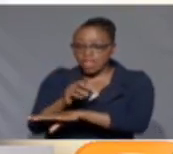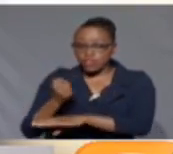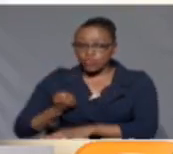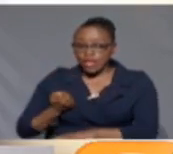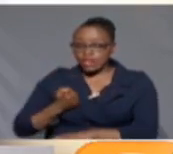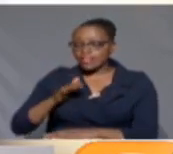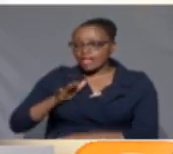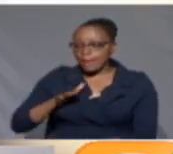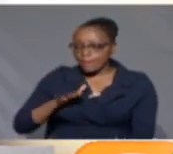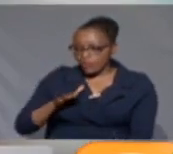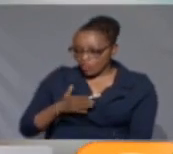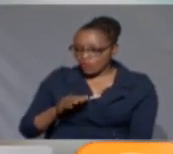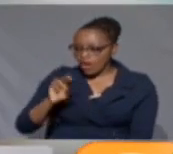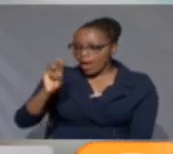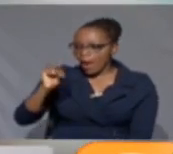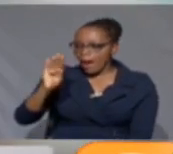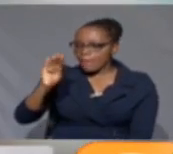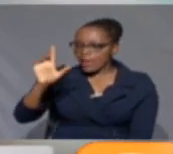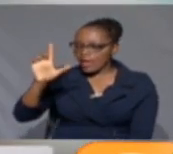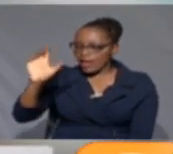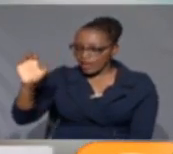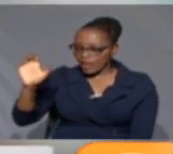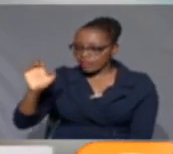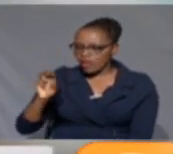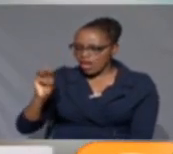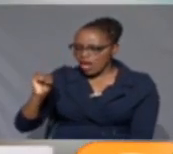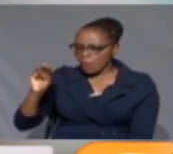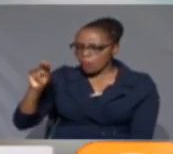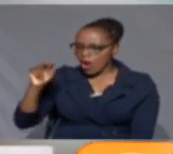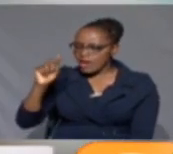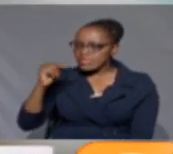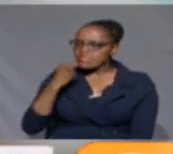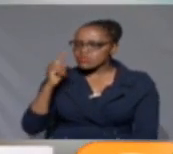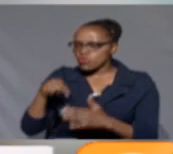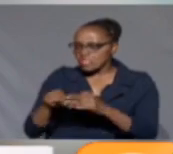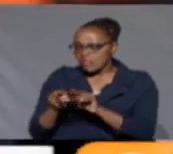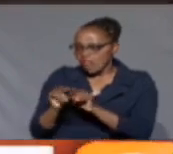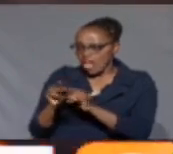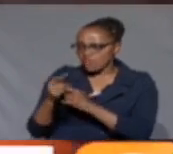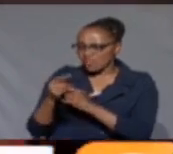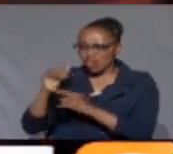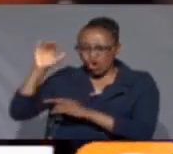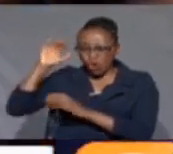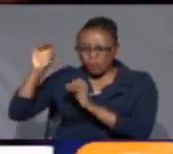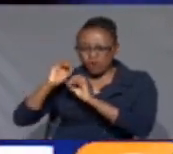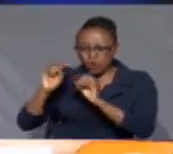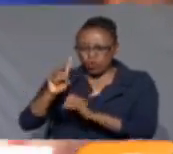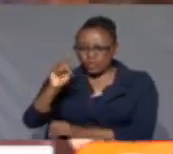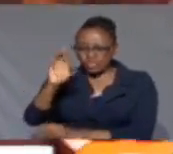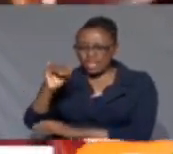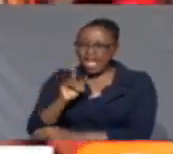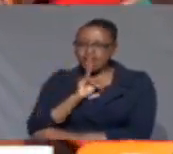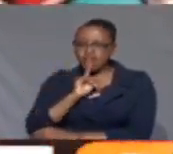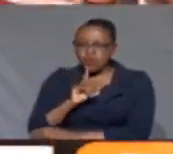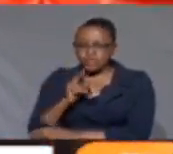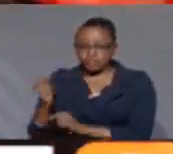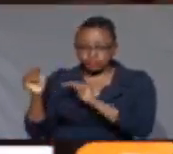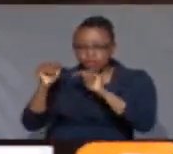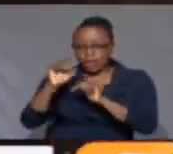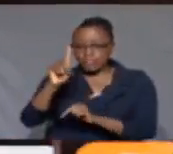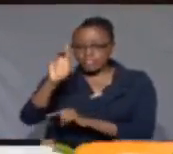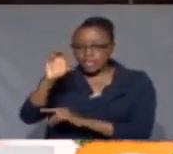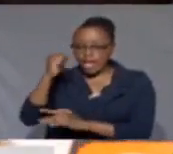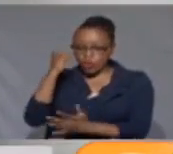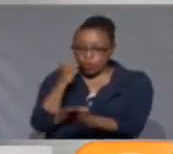girl's mother, Magdalene Mbele. Mwangi is said to have defied a DCI directive to present himself to Nairobi